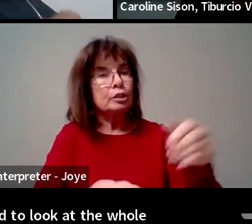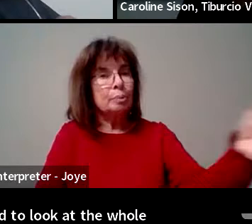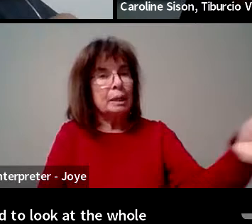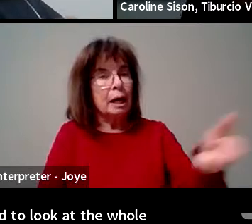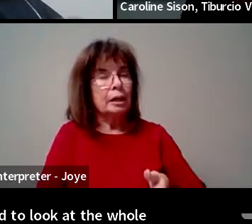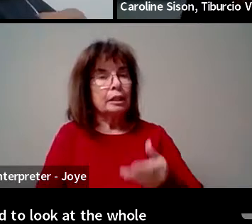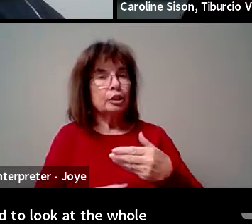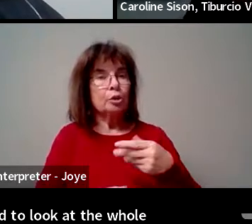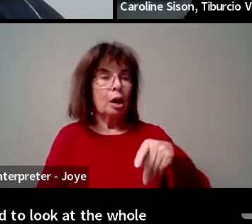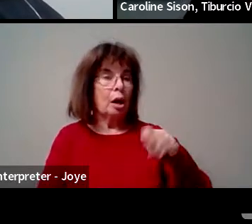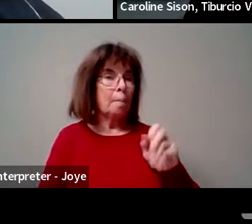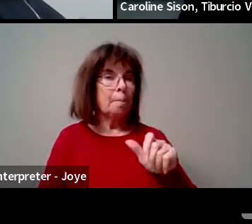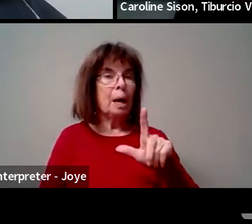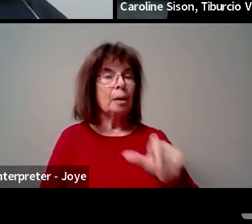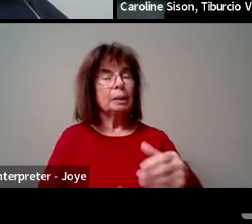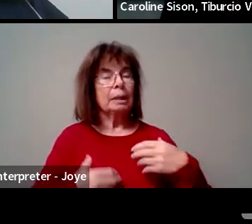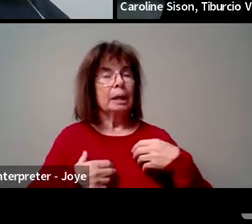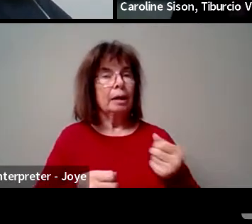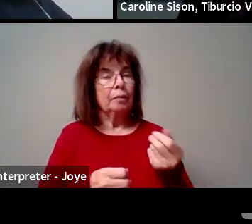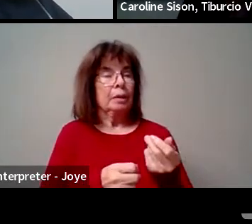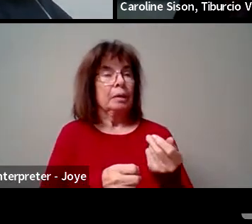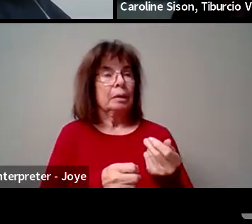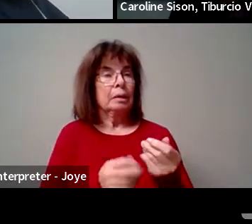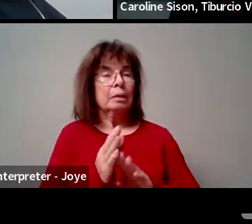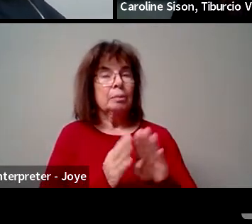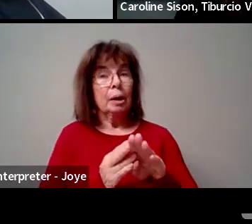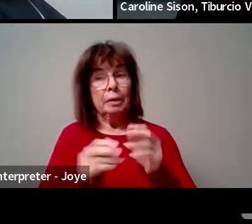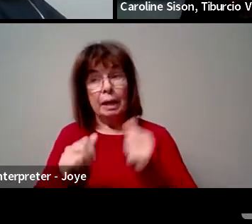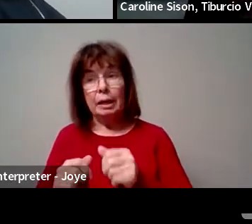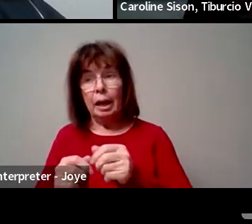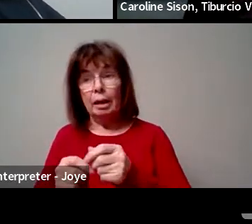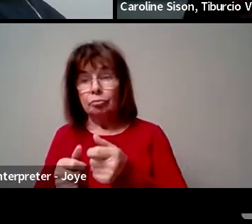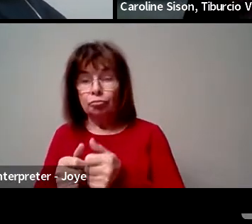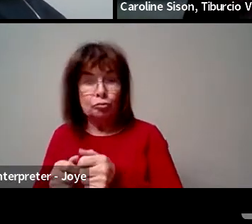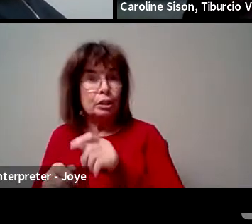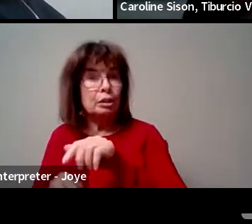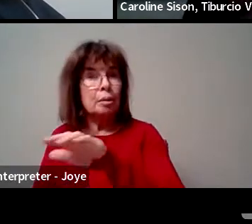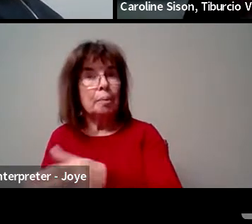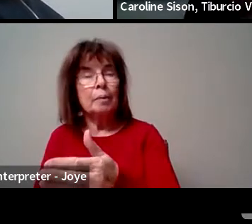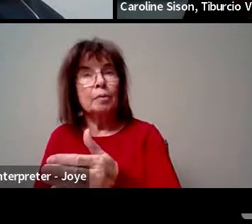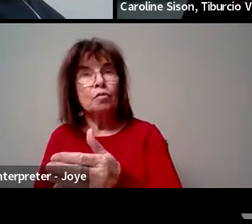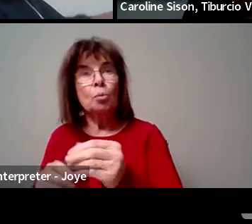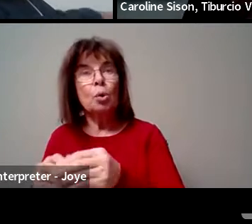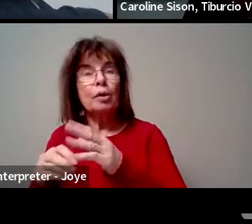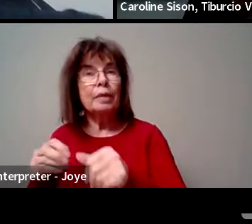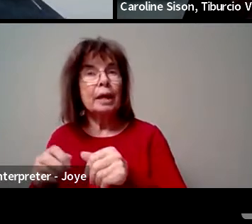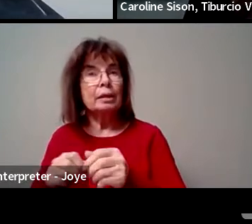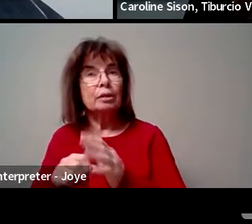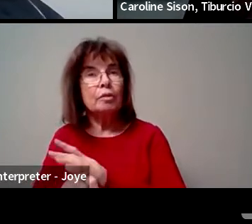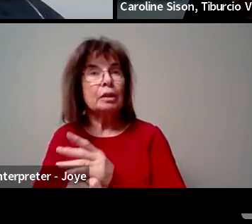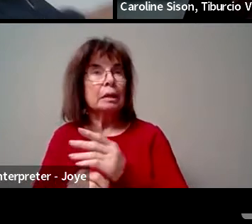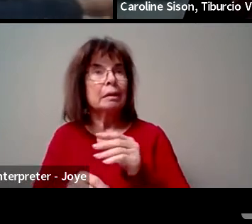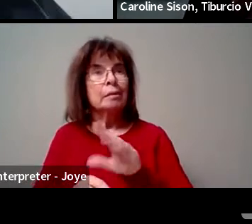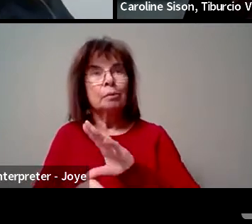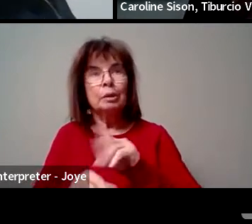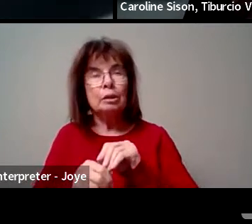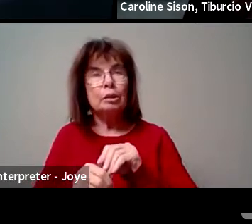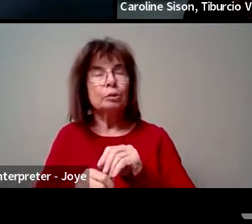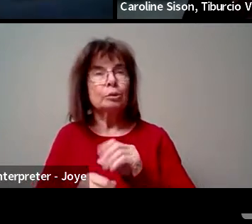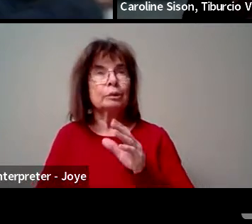they can do messaging on things besides COVID, including sexually transmitted infections, teen pregnancy,